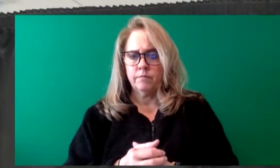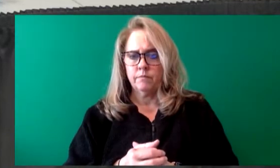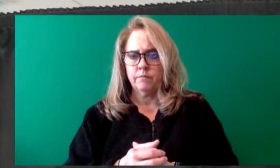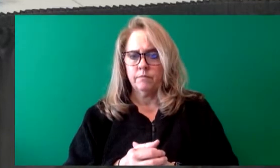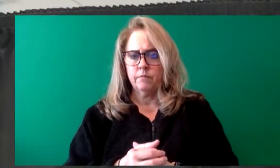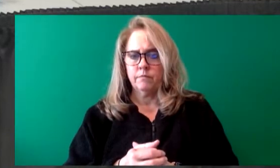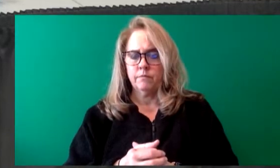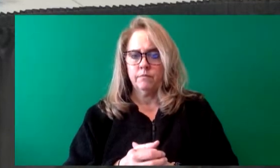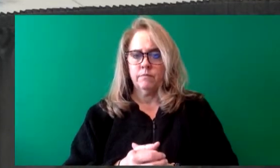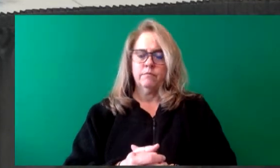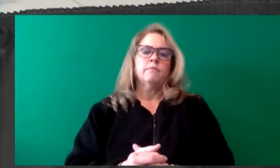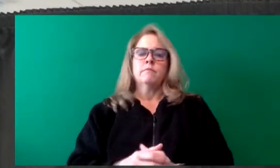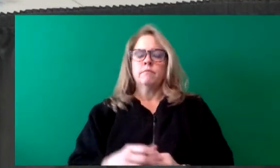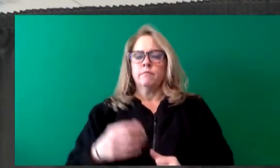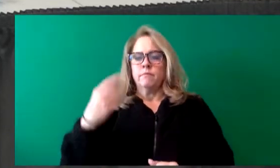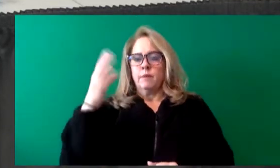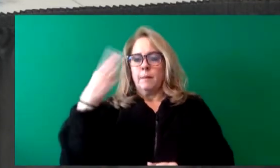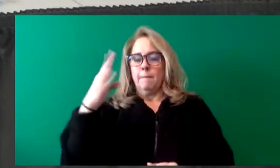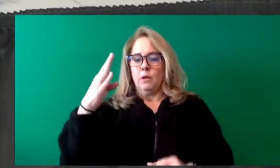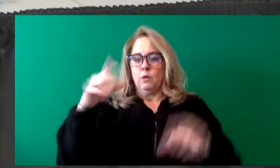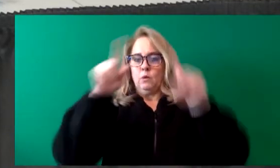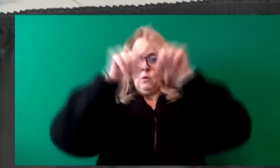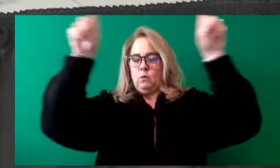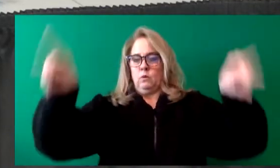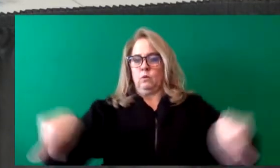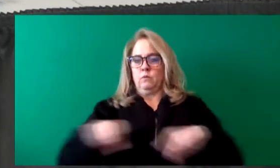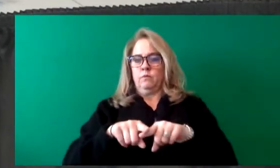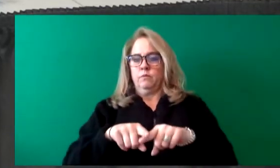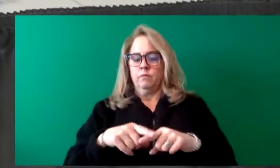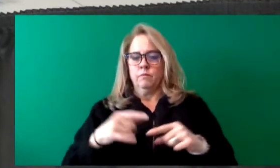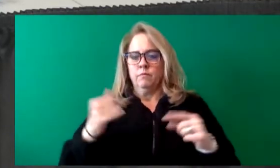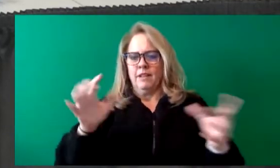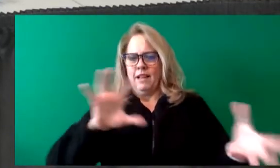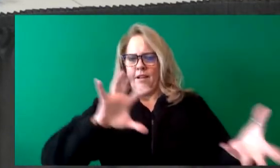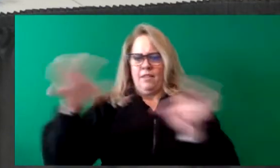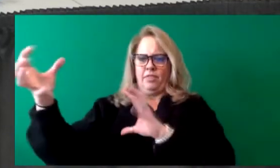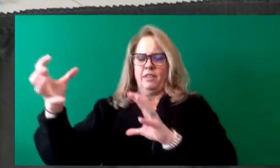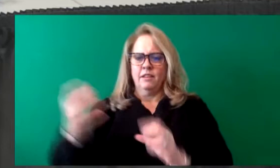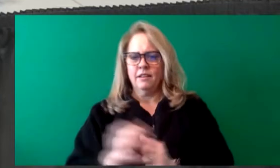May I just We say thank recovered. you to Commissioner Bremer and Commissioner Gonzalez. And